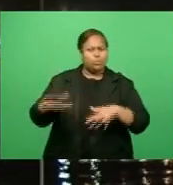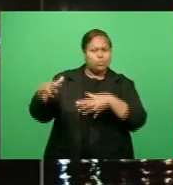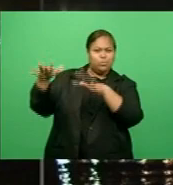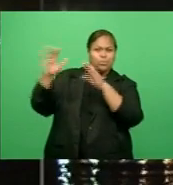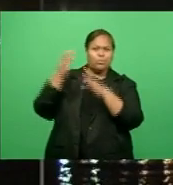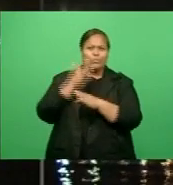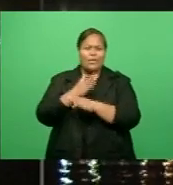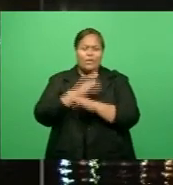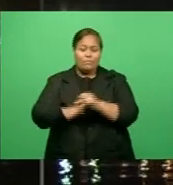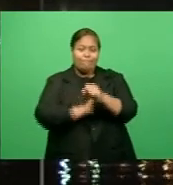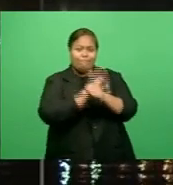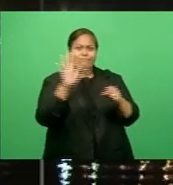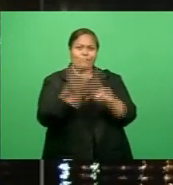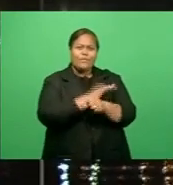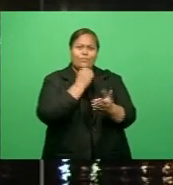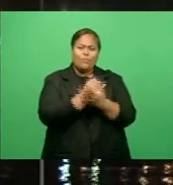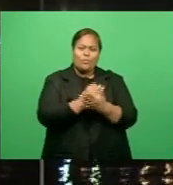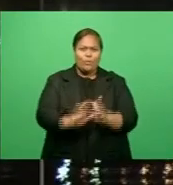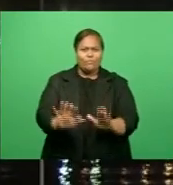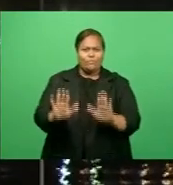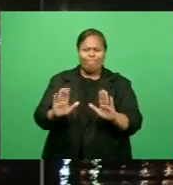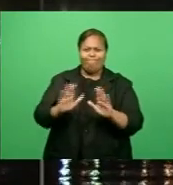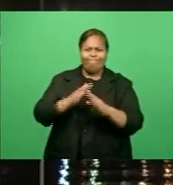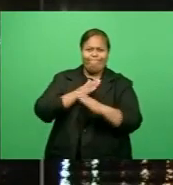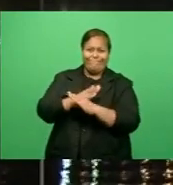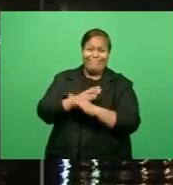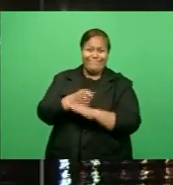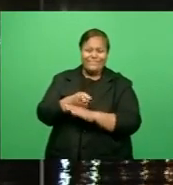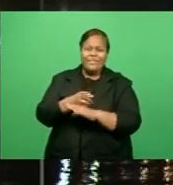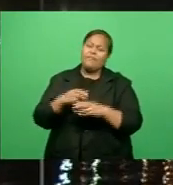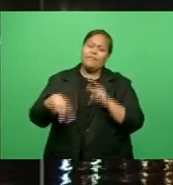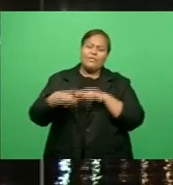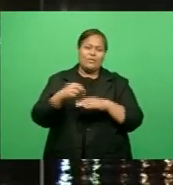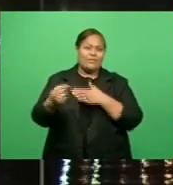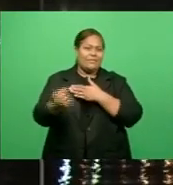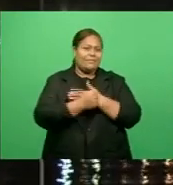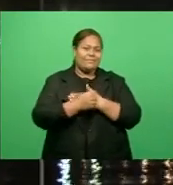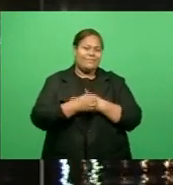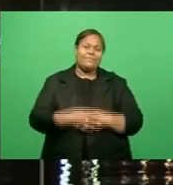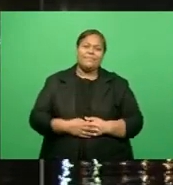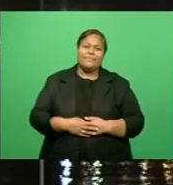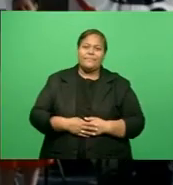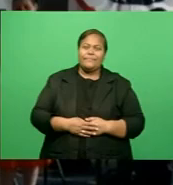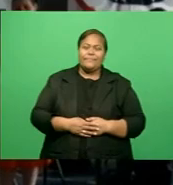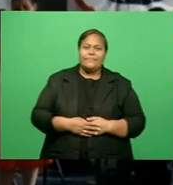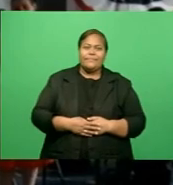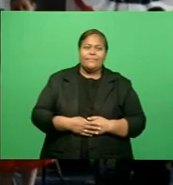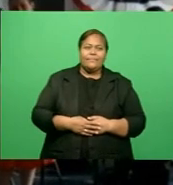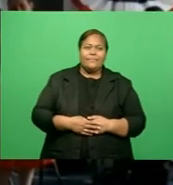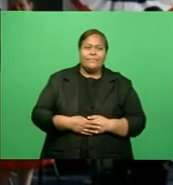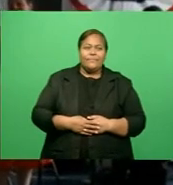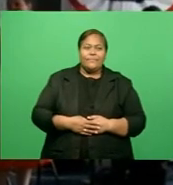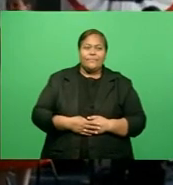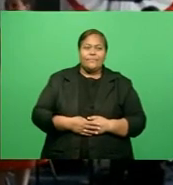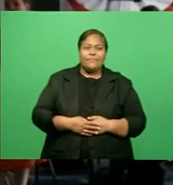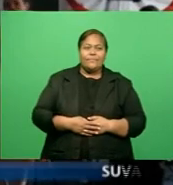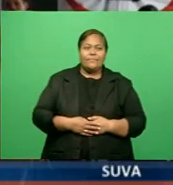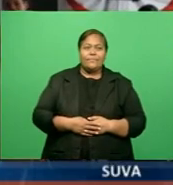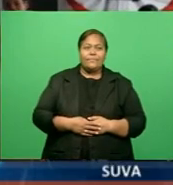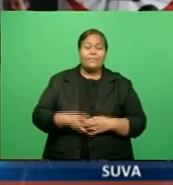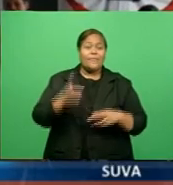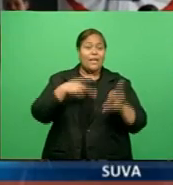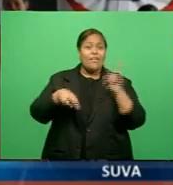that COVID-19 is contained and that Fiji is safe. Sanyani Mboila has more.